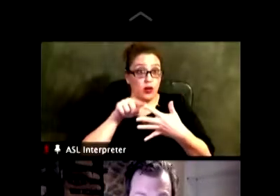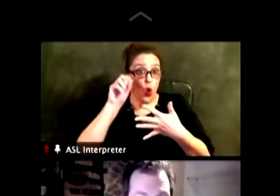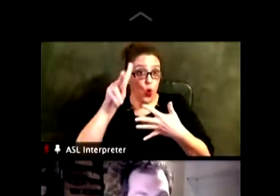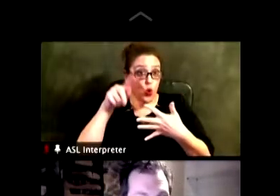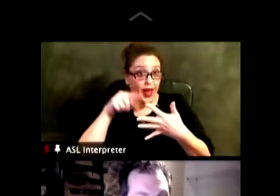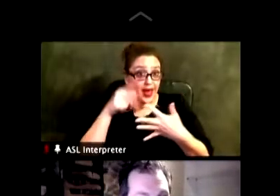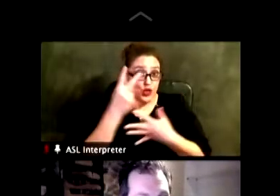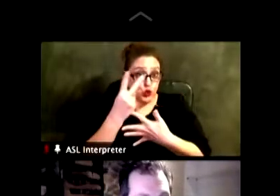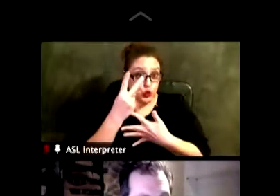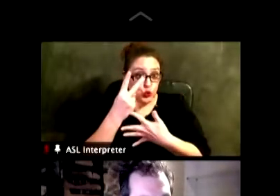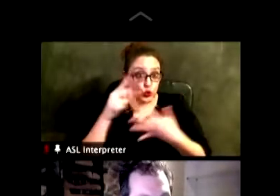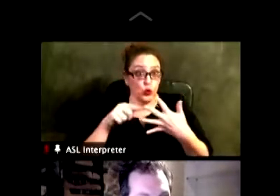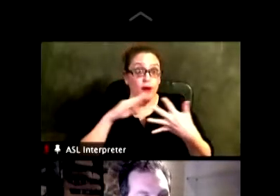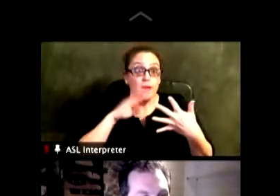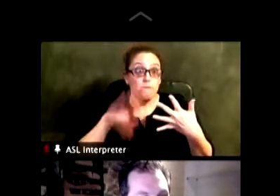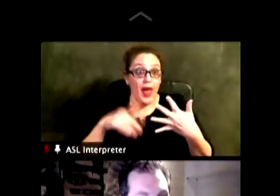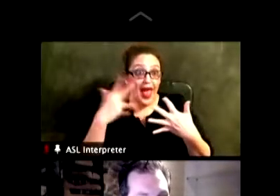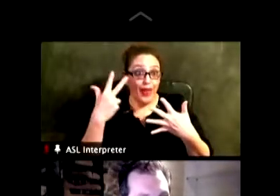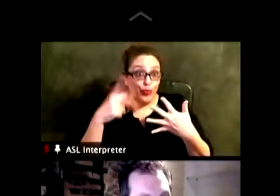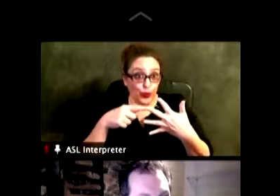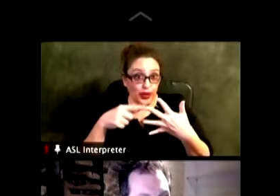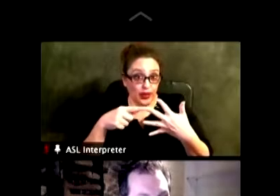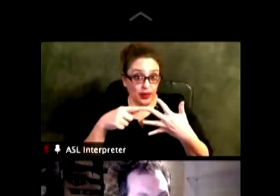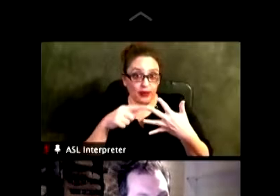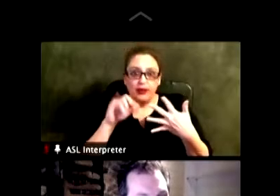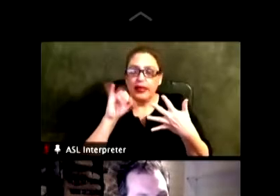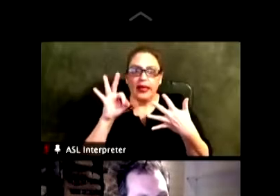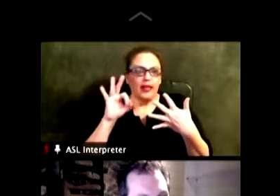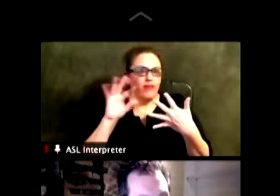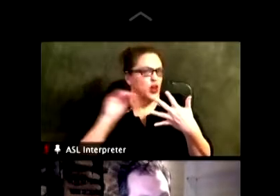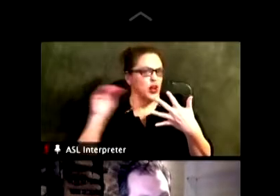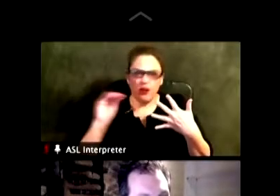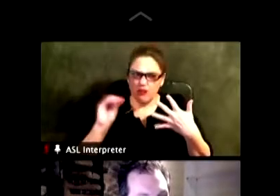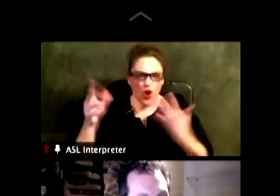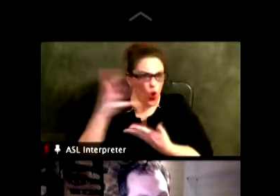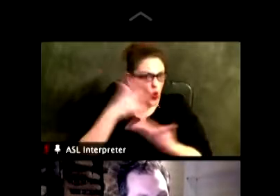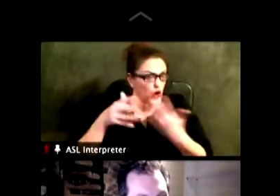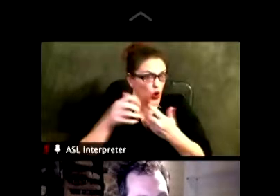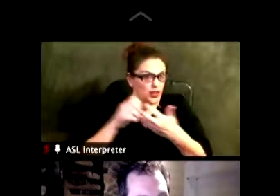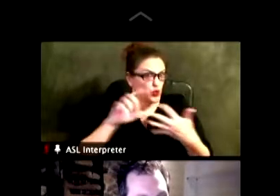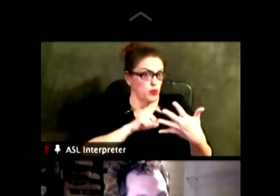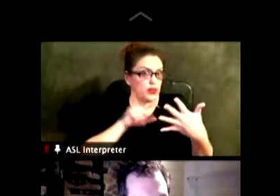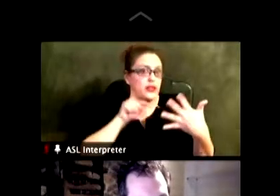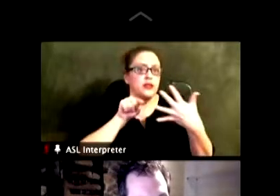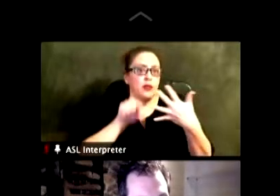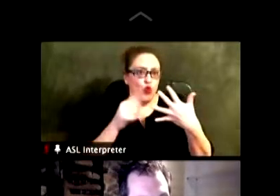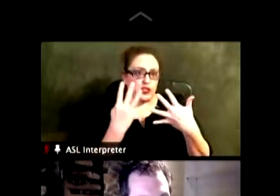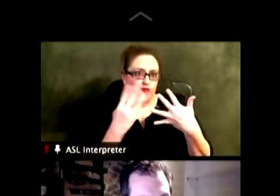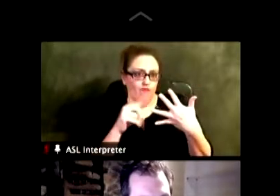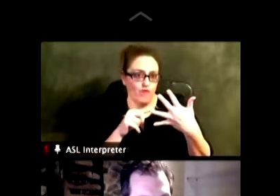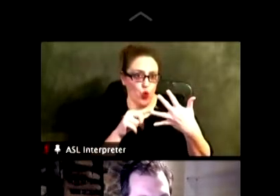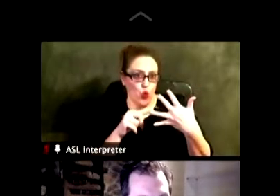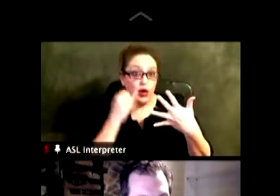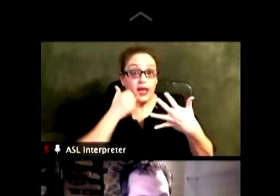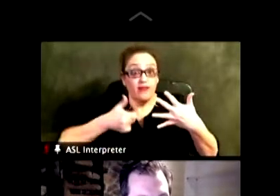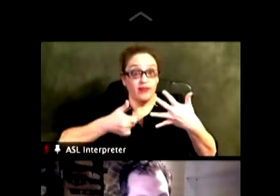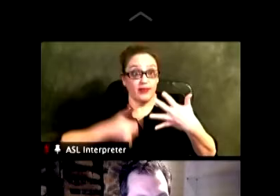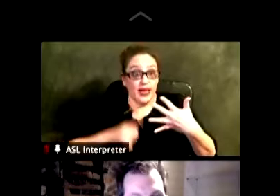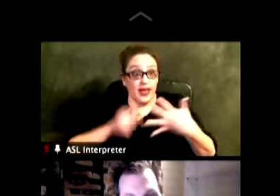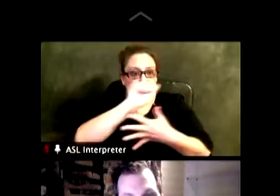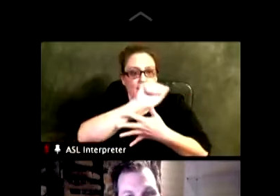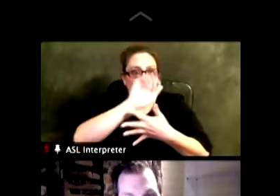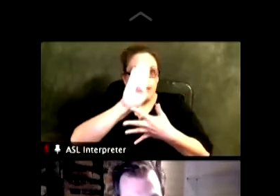bad, please press 3. And if you haven't had any interactions with police, please press 4. For folks who are